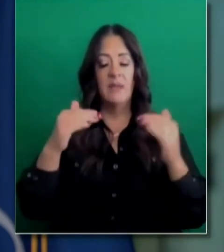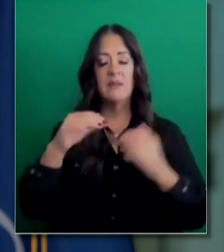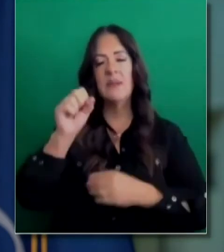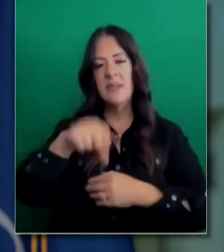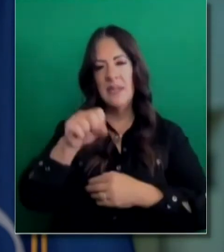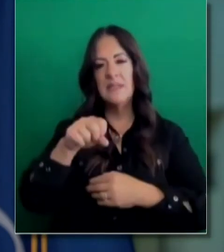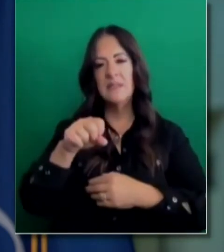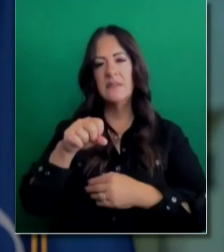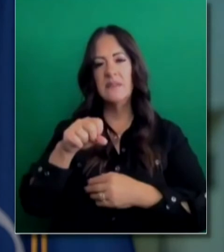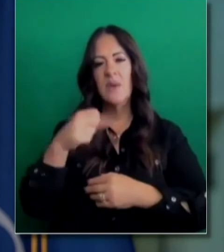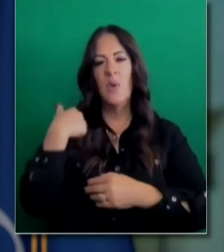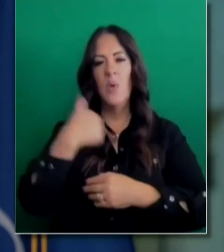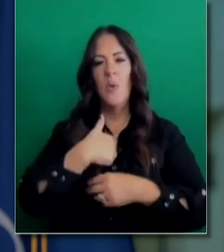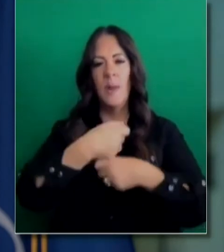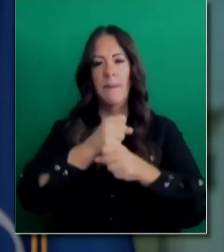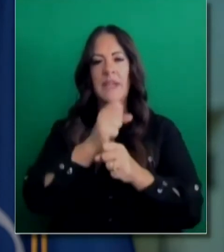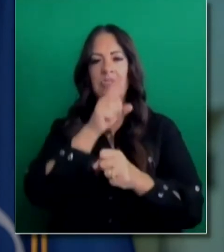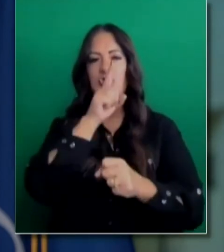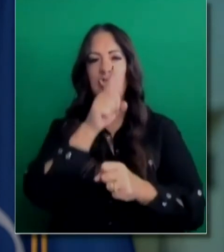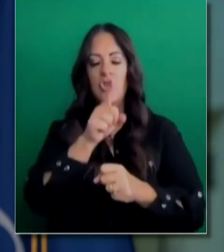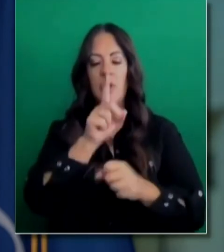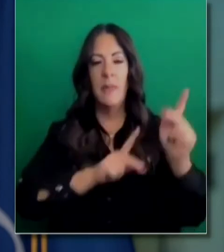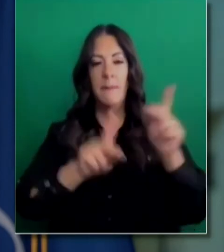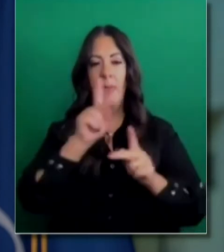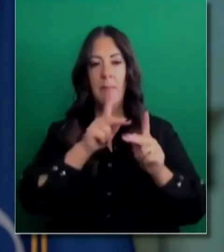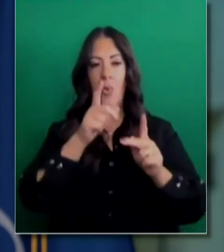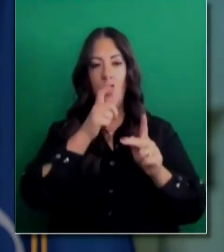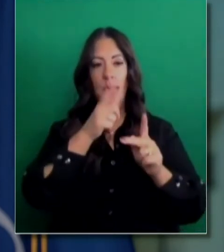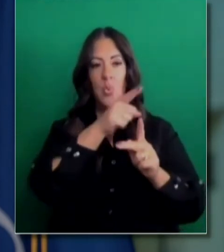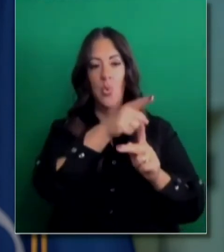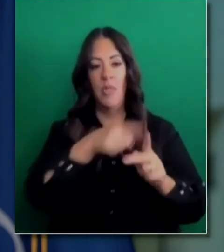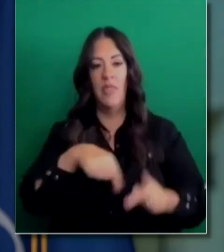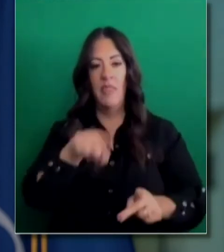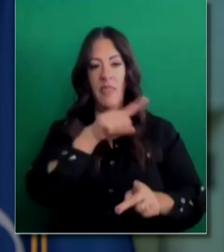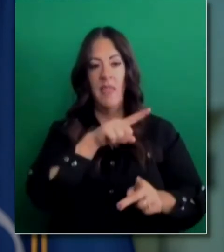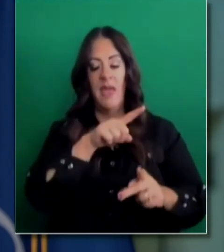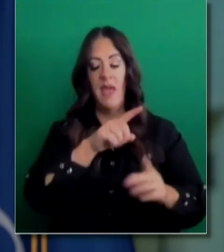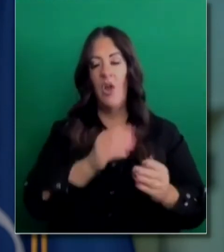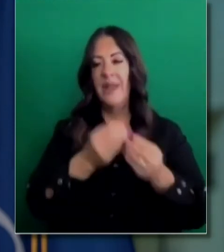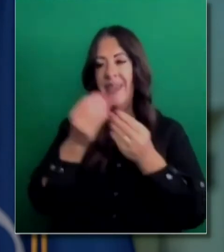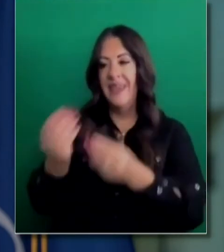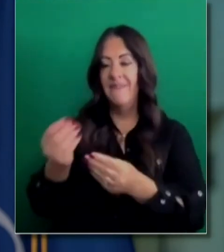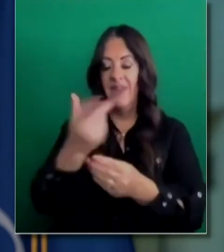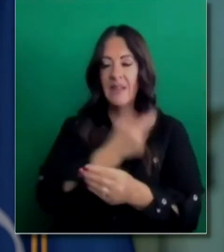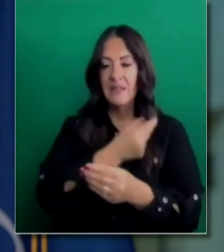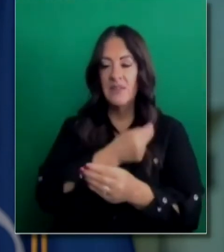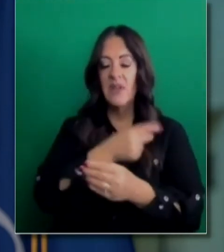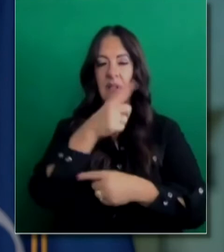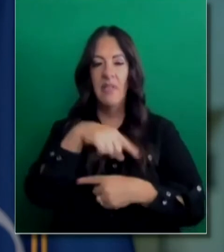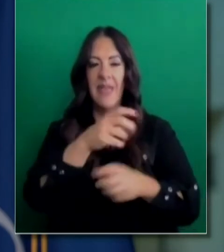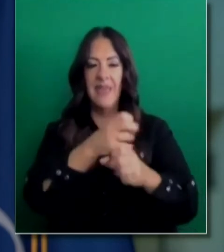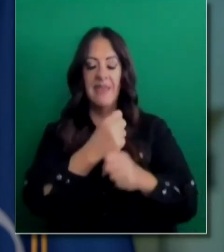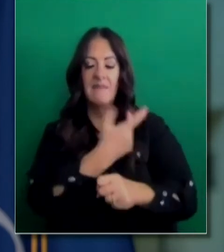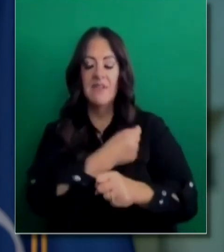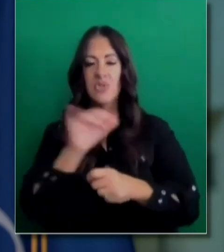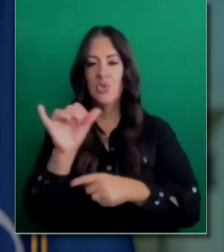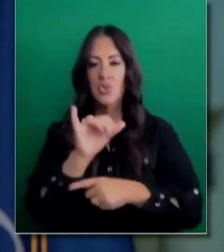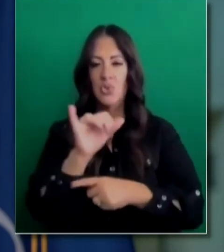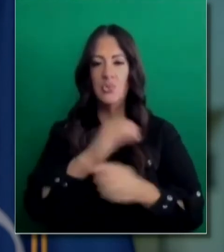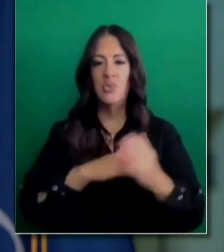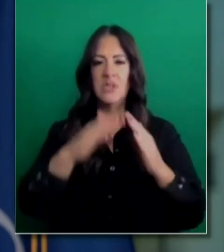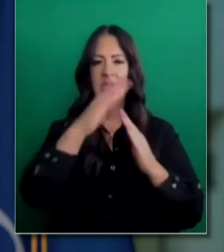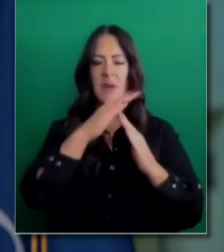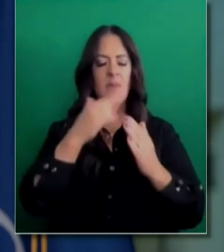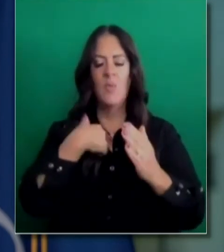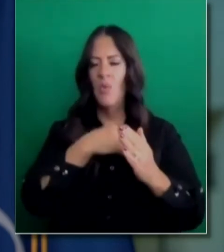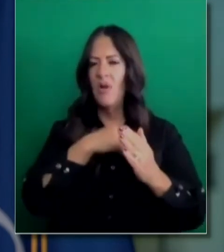making sure we're taking care of our most vulnerable in congregate facilities remains our top priority. We're not abandoning equity. We're